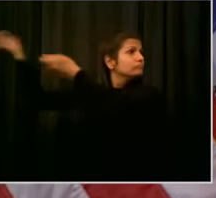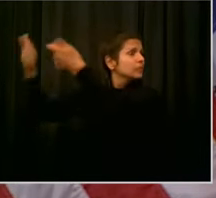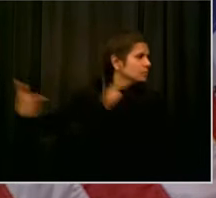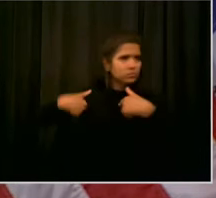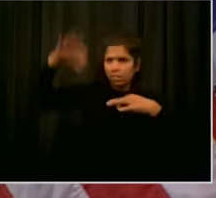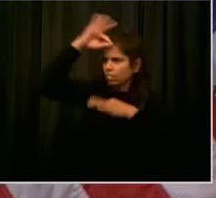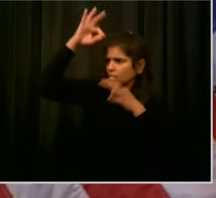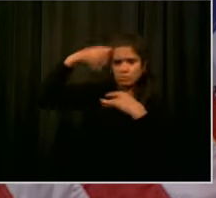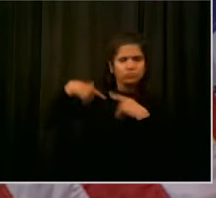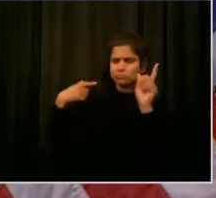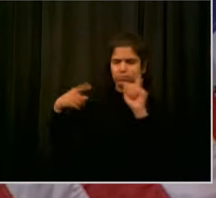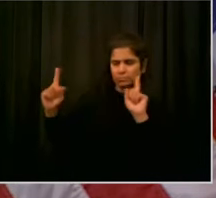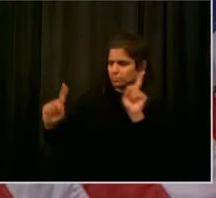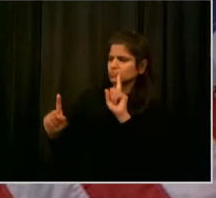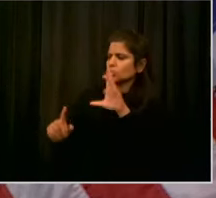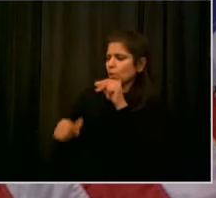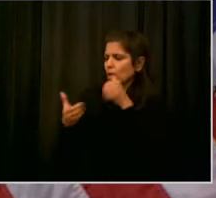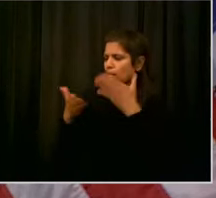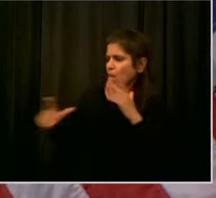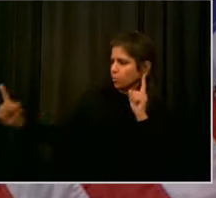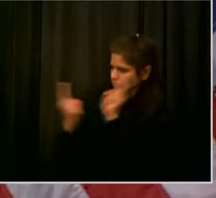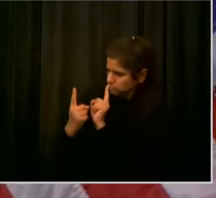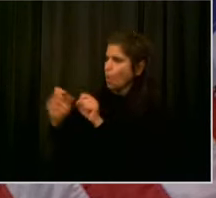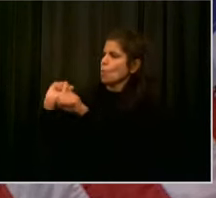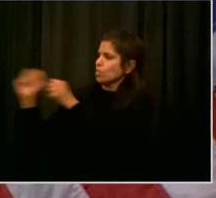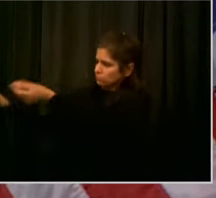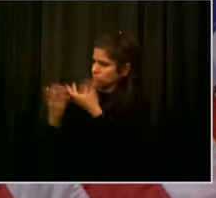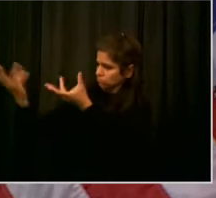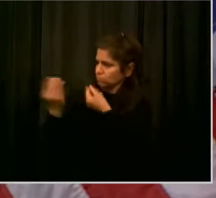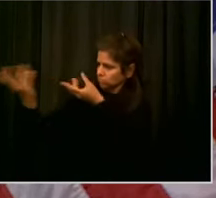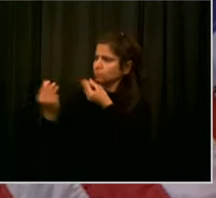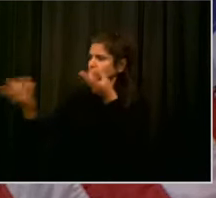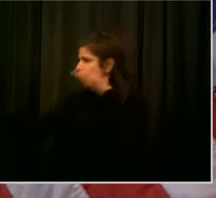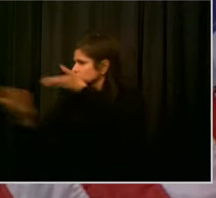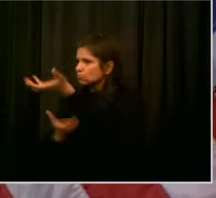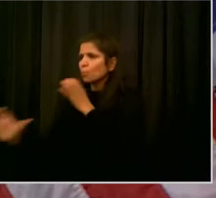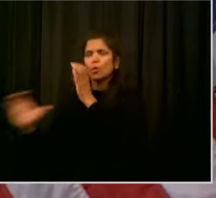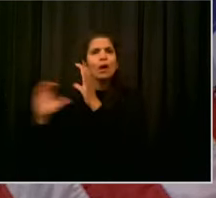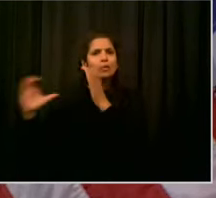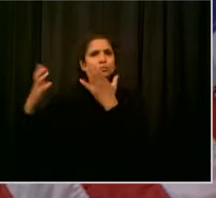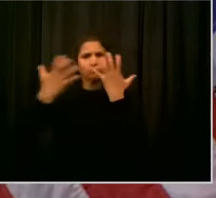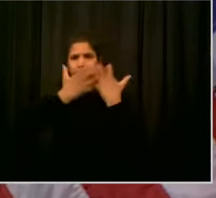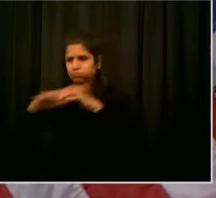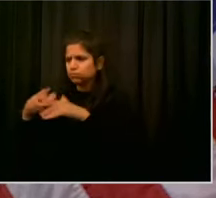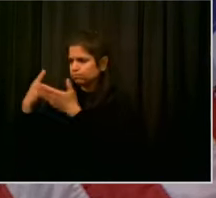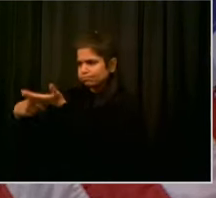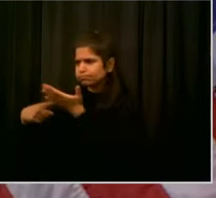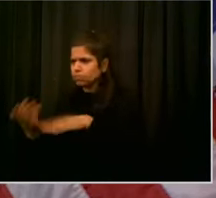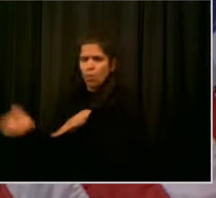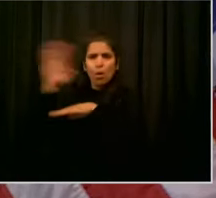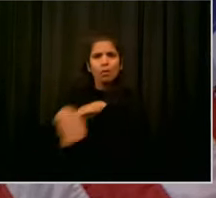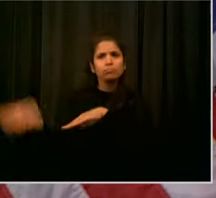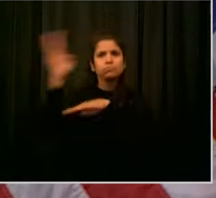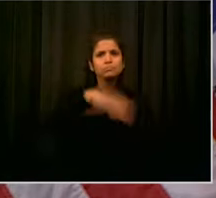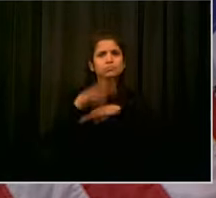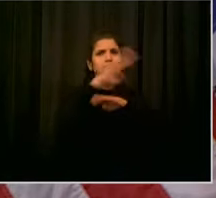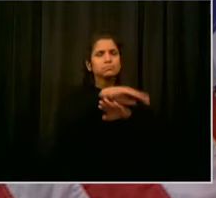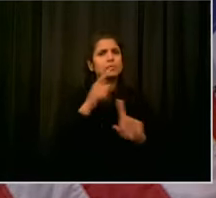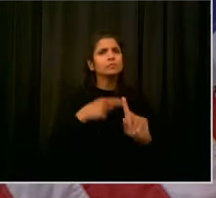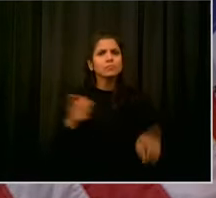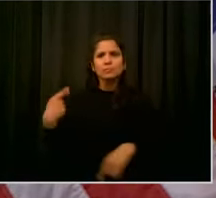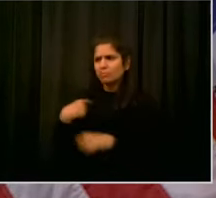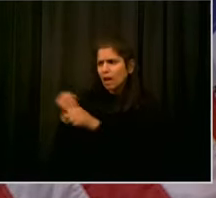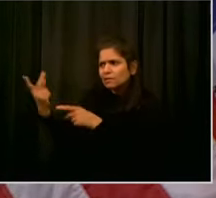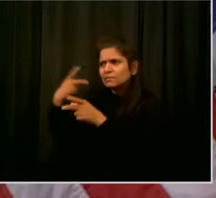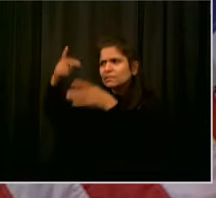talking all the time, and we are in unity. So to me, the City